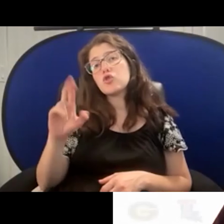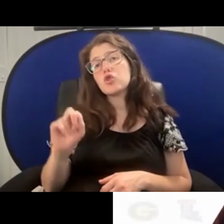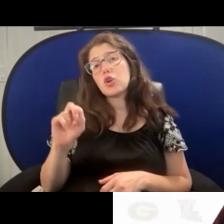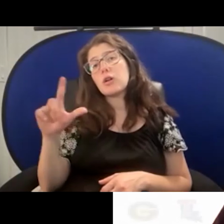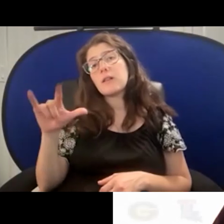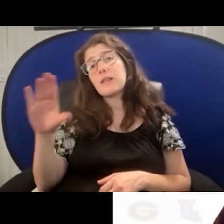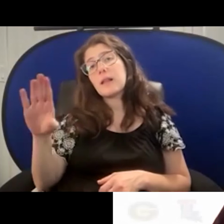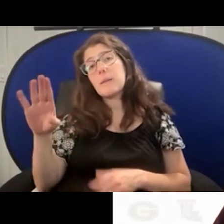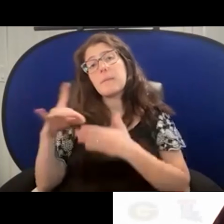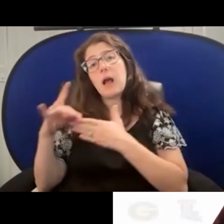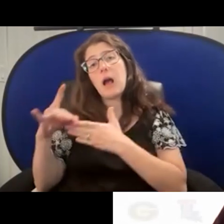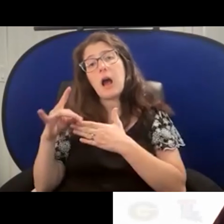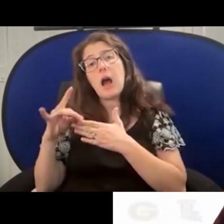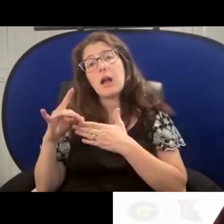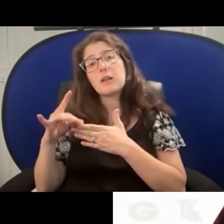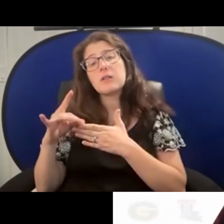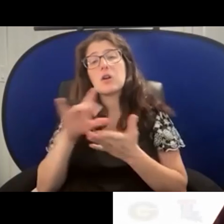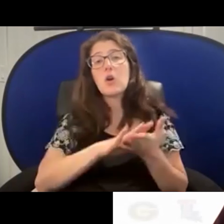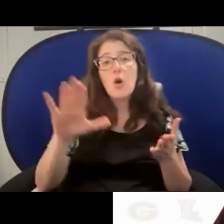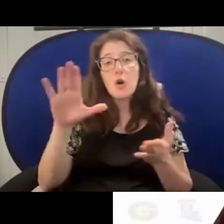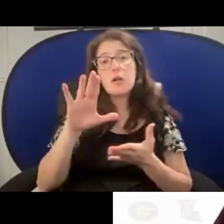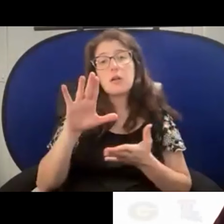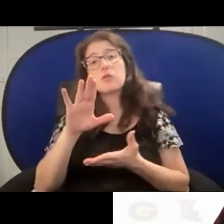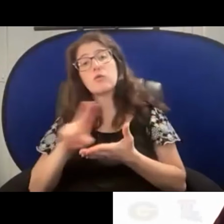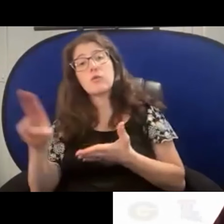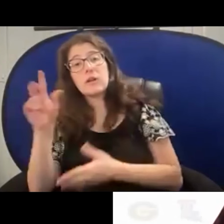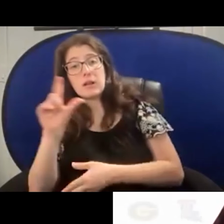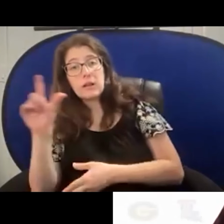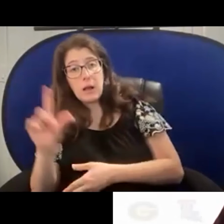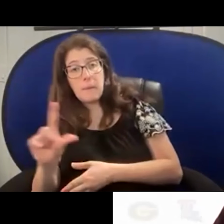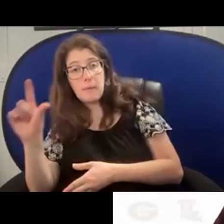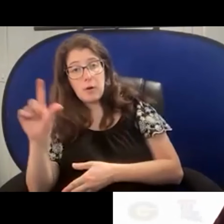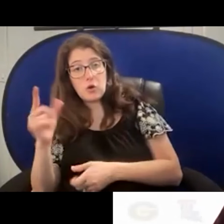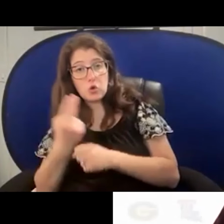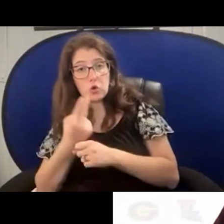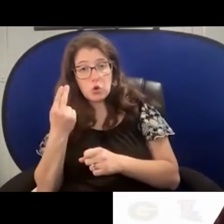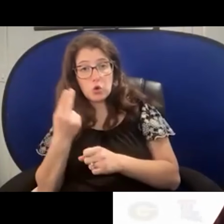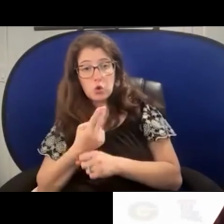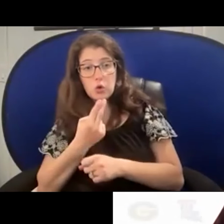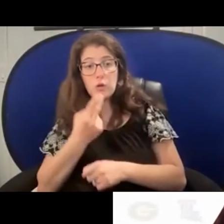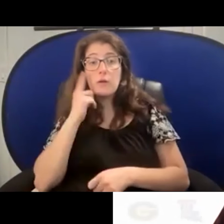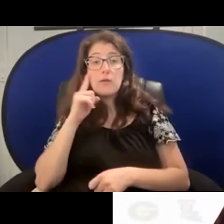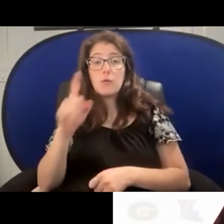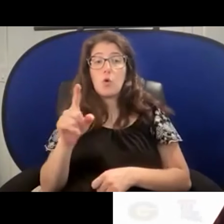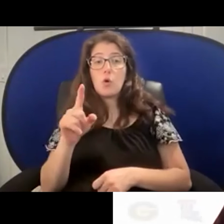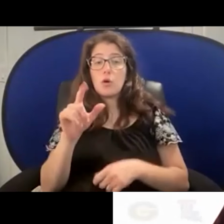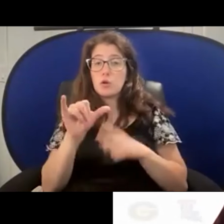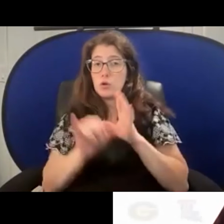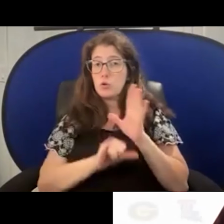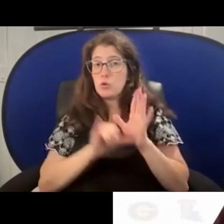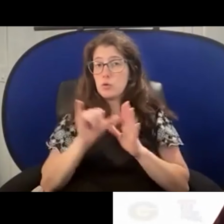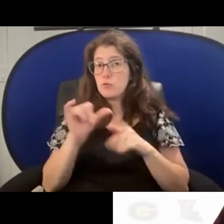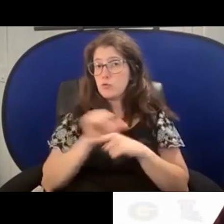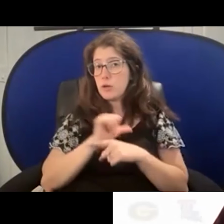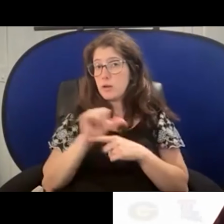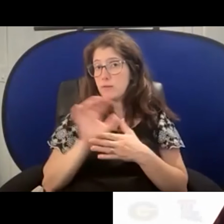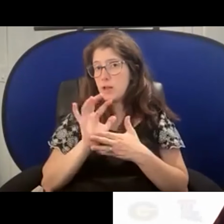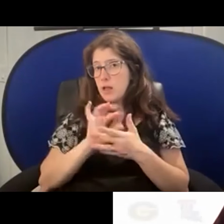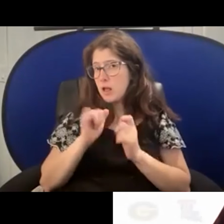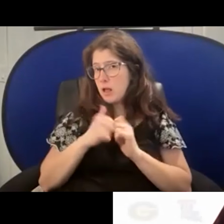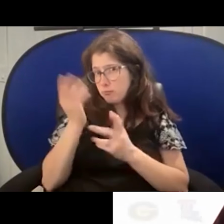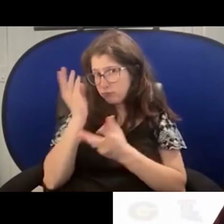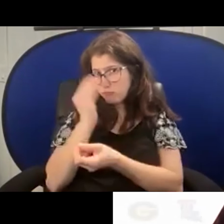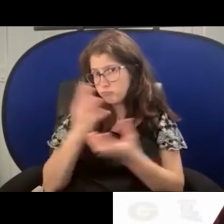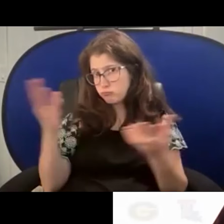university libraries, when embedding offsite videos or linking to a YouTube training video, how can you inform students that they